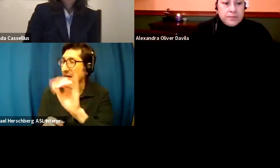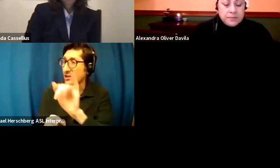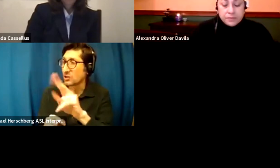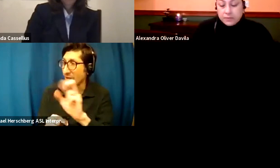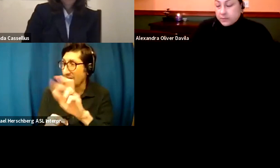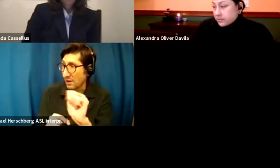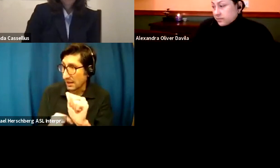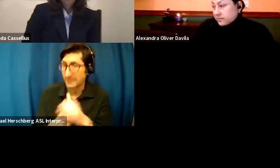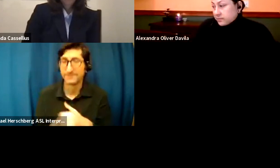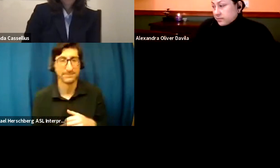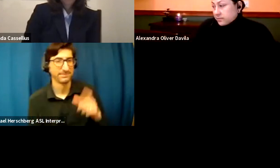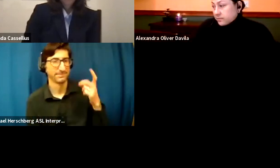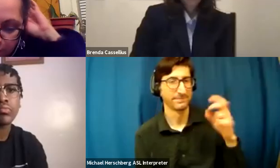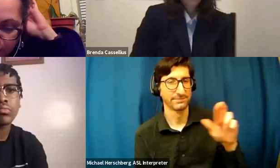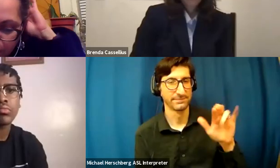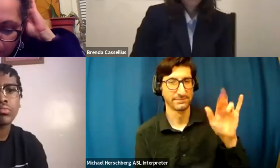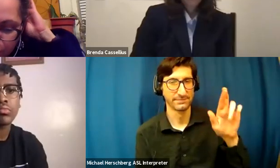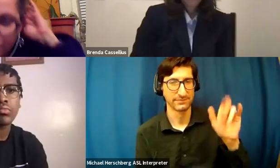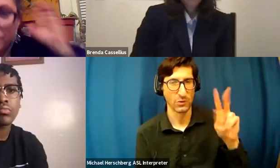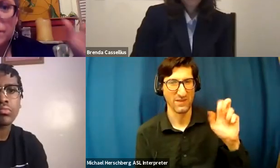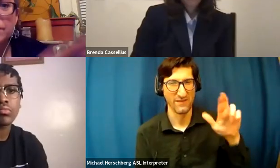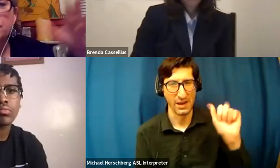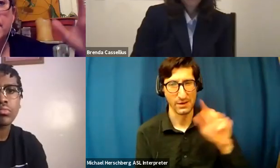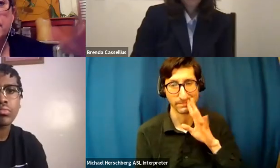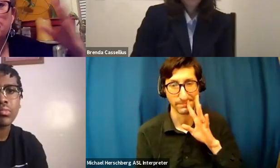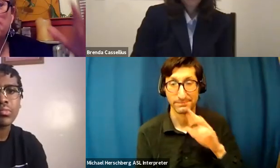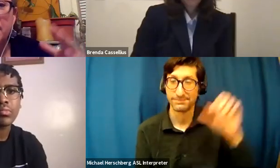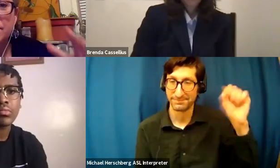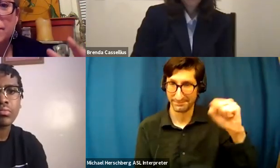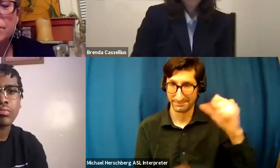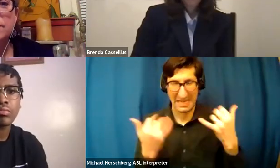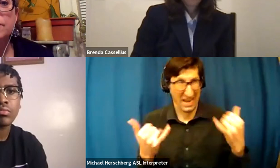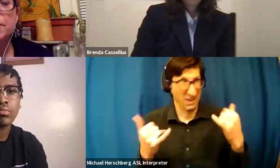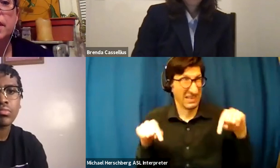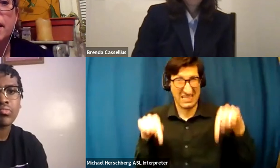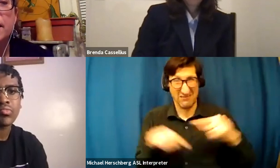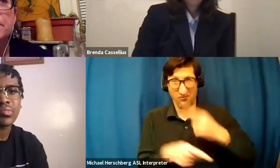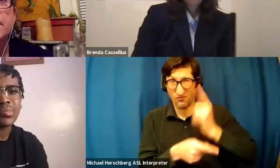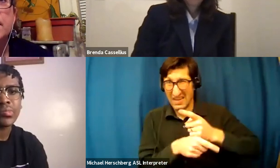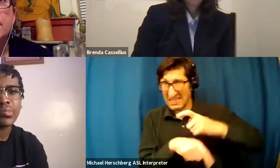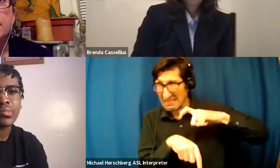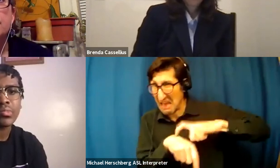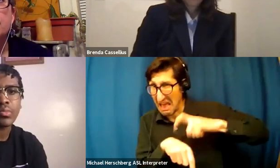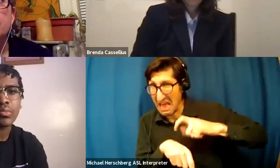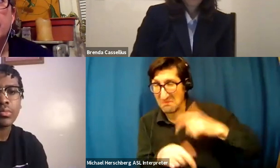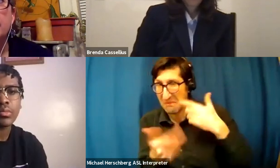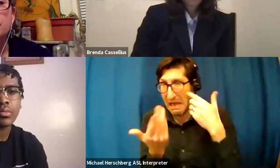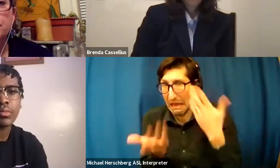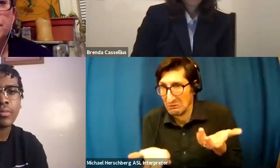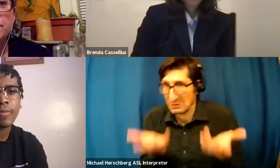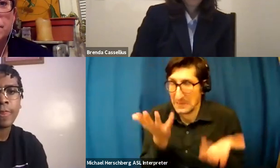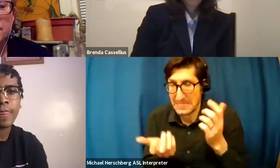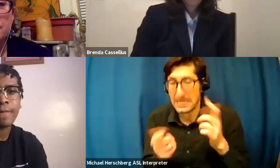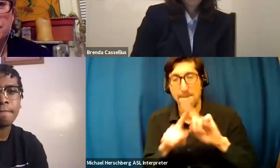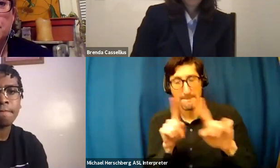Yes, I wanted to, again, I'm not sure if this is the right place to do this, but you know, I